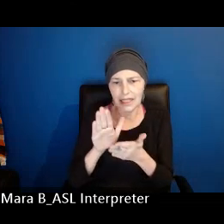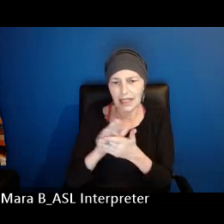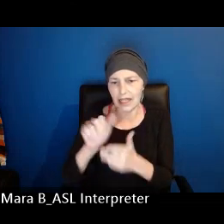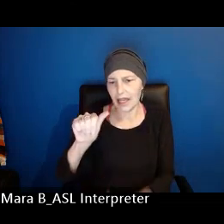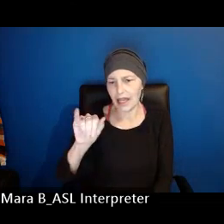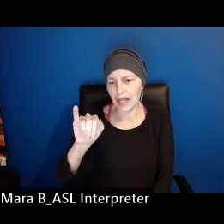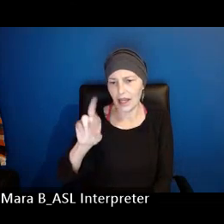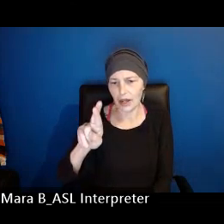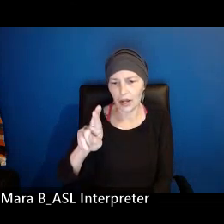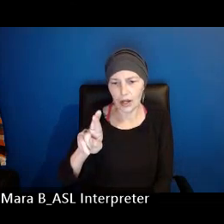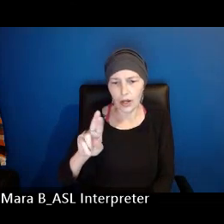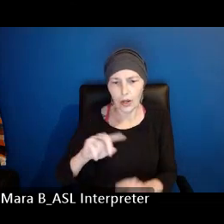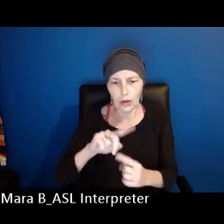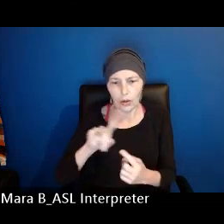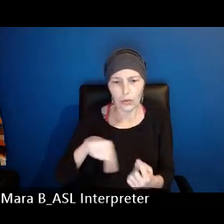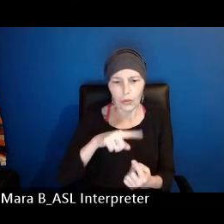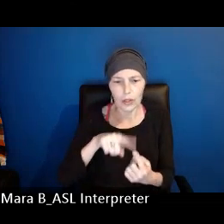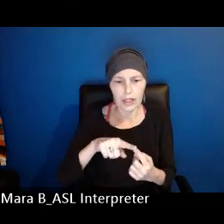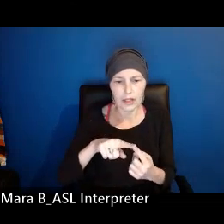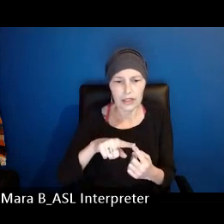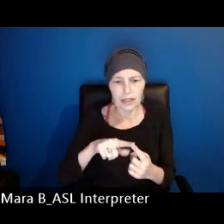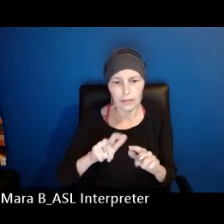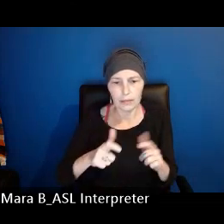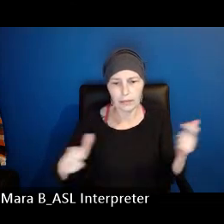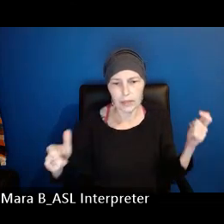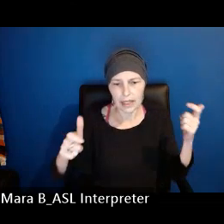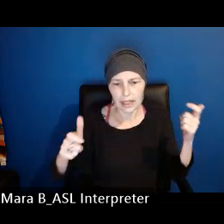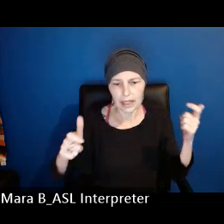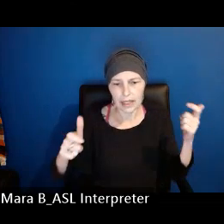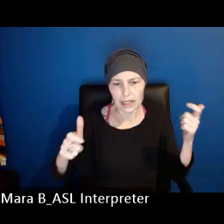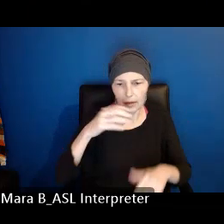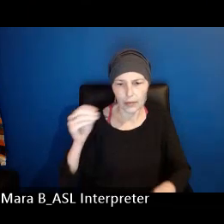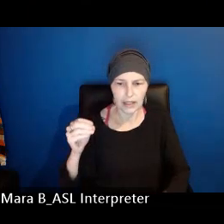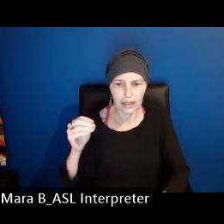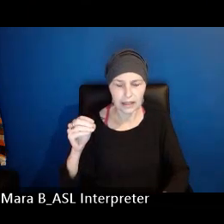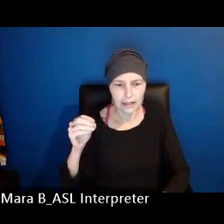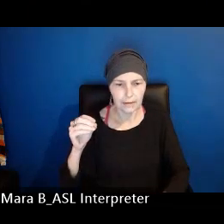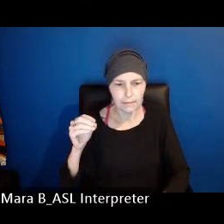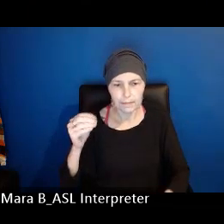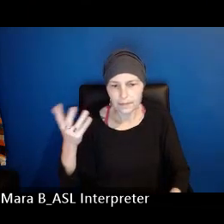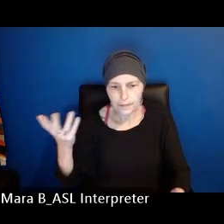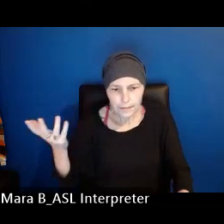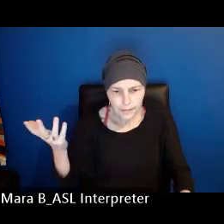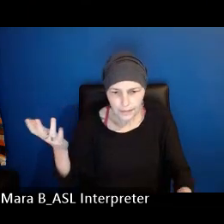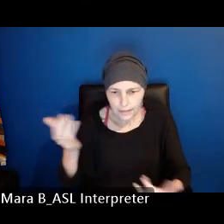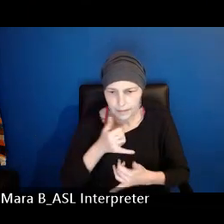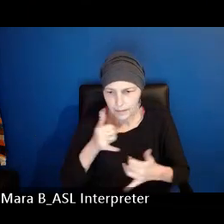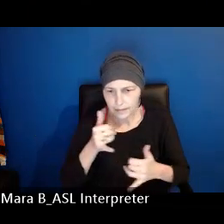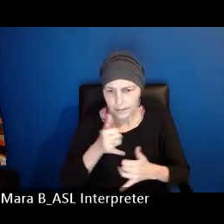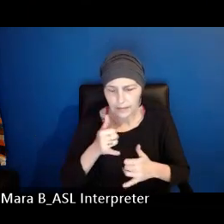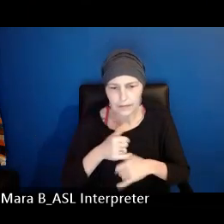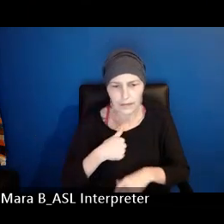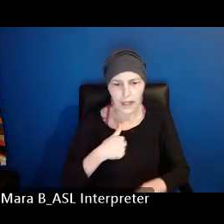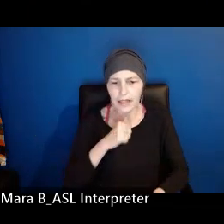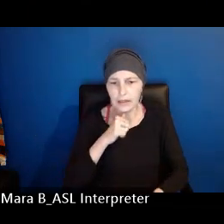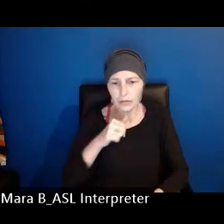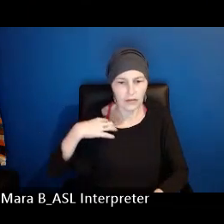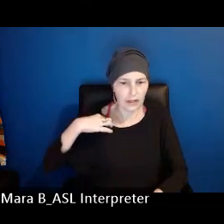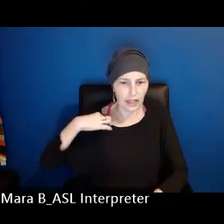bigger companies, smokers. I mean, it's off the charts. And I, for one, will not volunteer